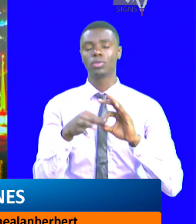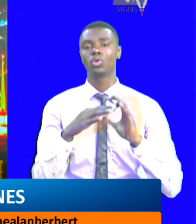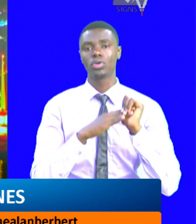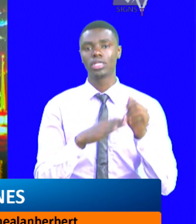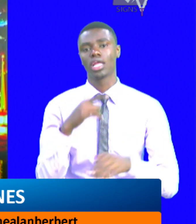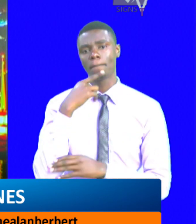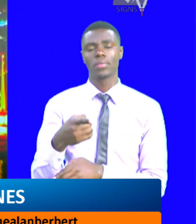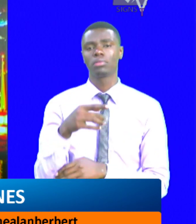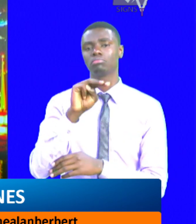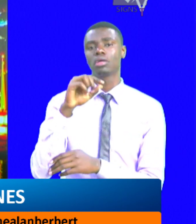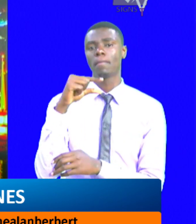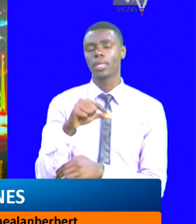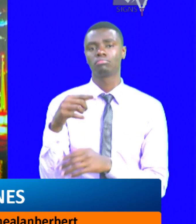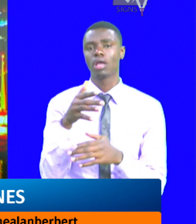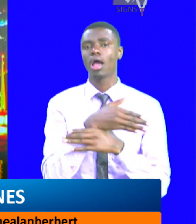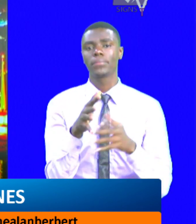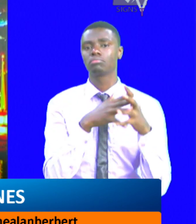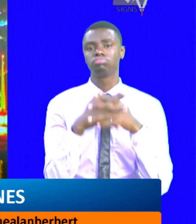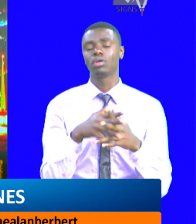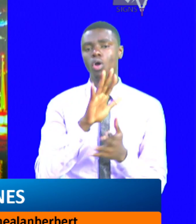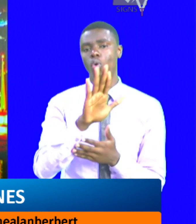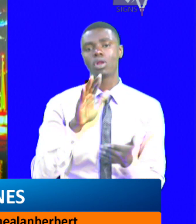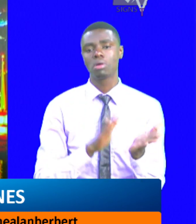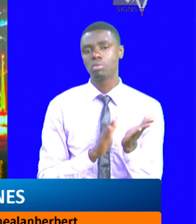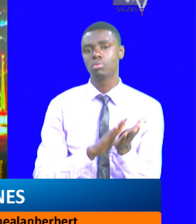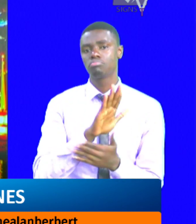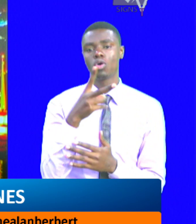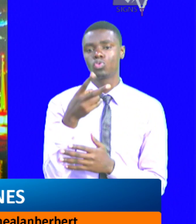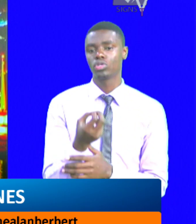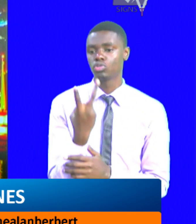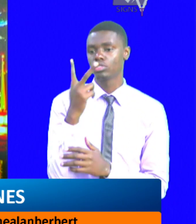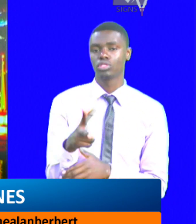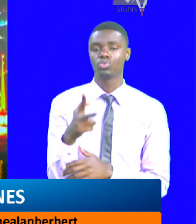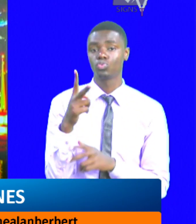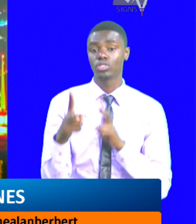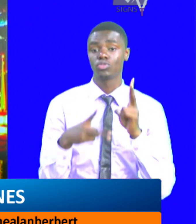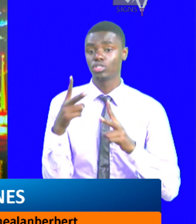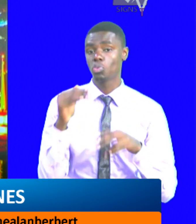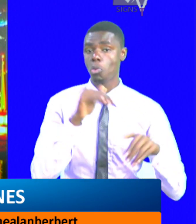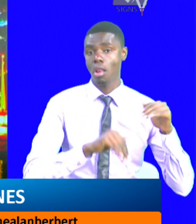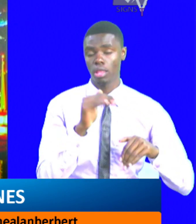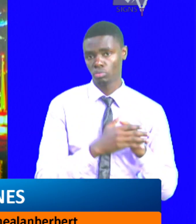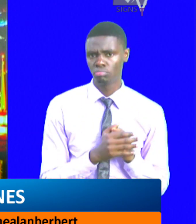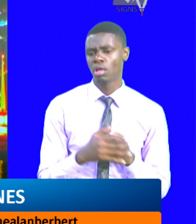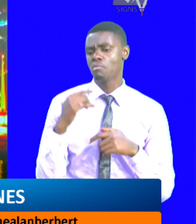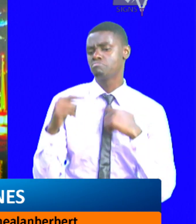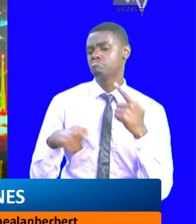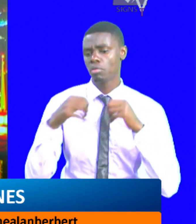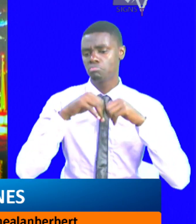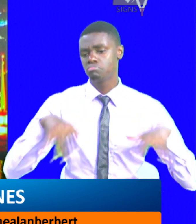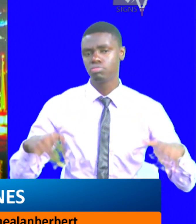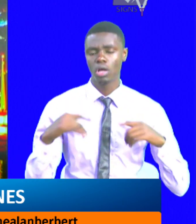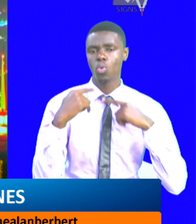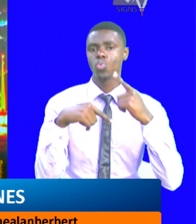US Ambassador Meg Whitman over her remarks on the 2022 elections. Speaking at the ongoing devolution